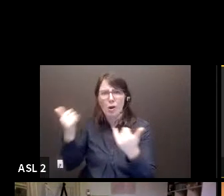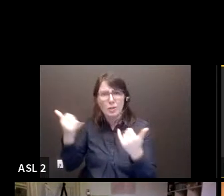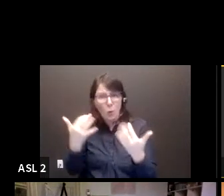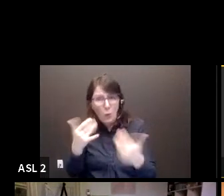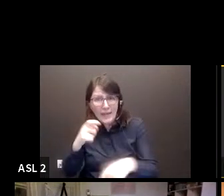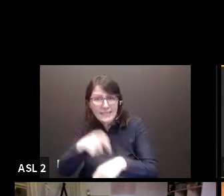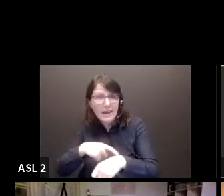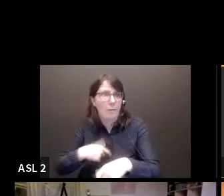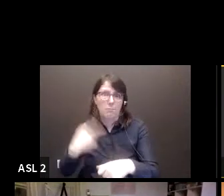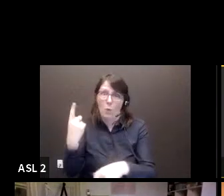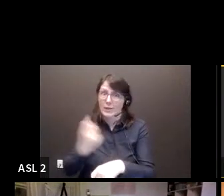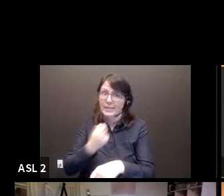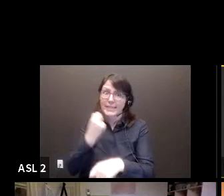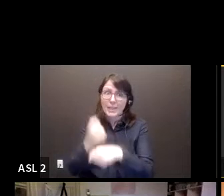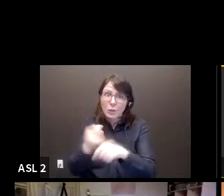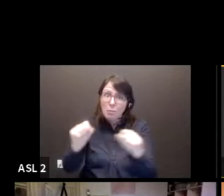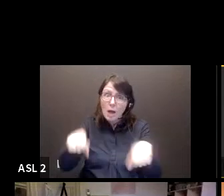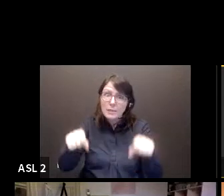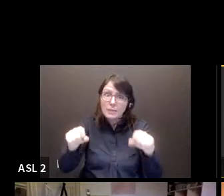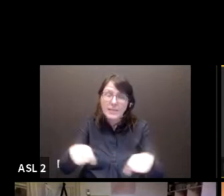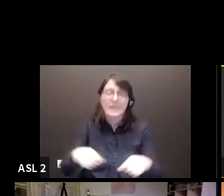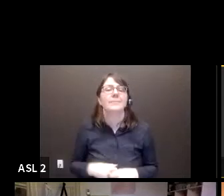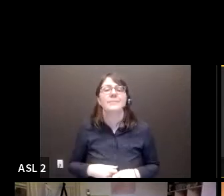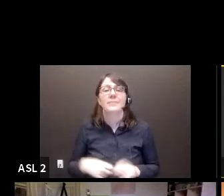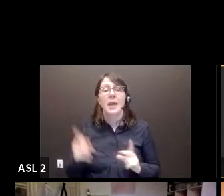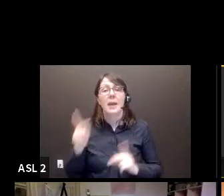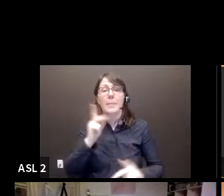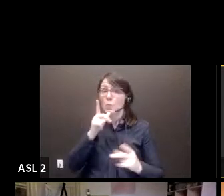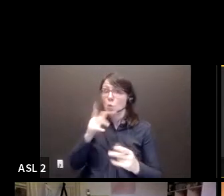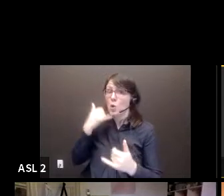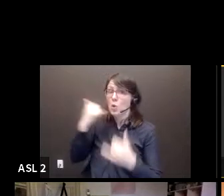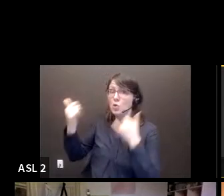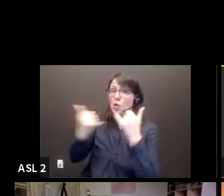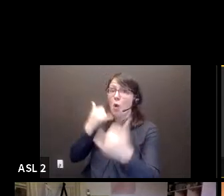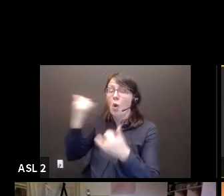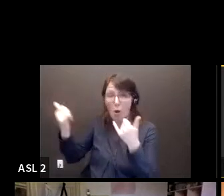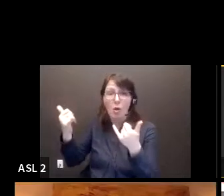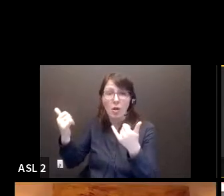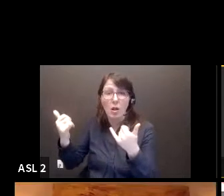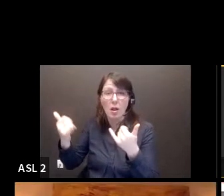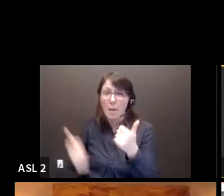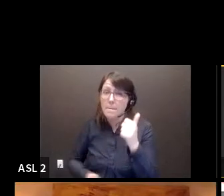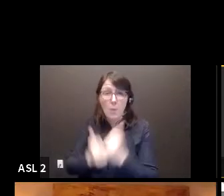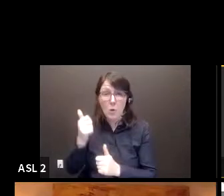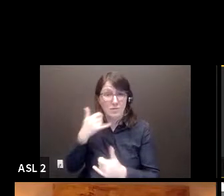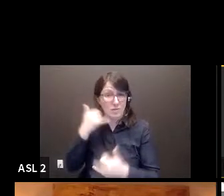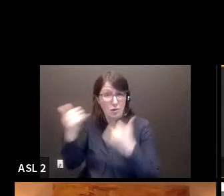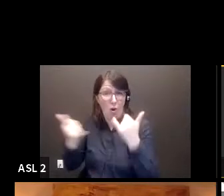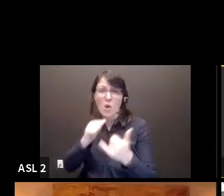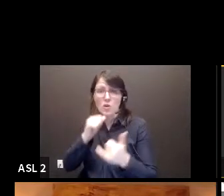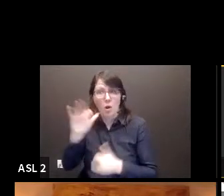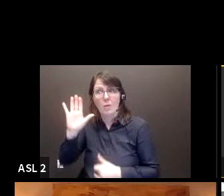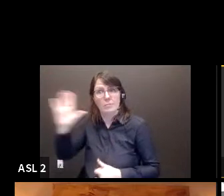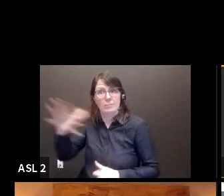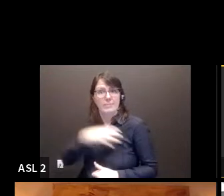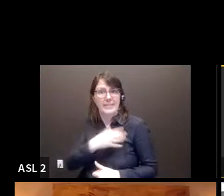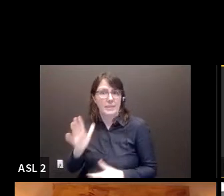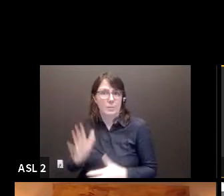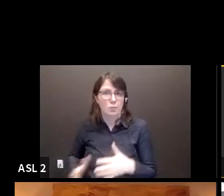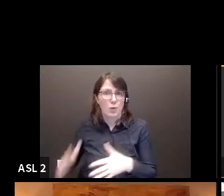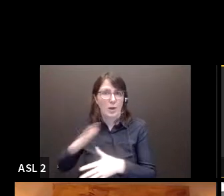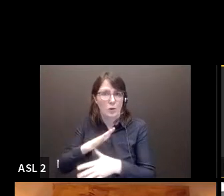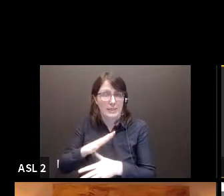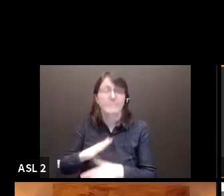are suggestive that the reasons they are calling about are not police priorities in comparison eighty percent of calls were